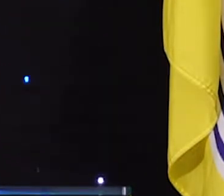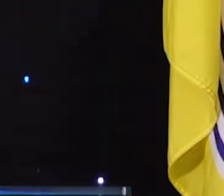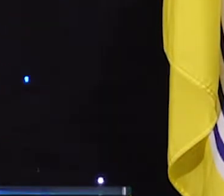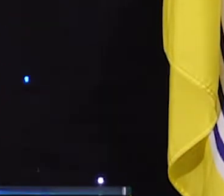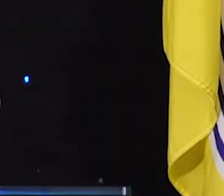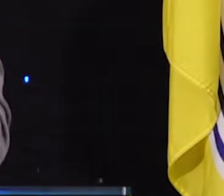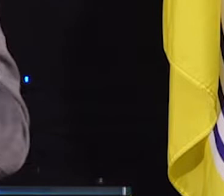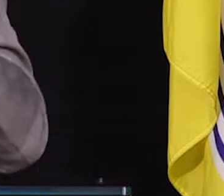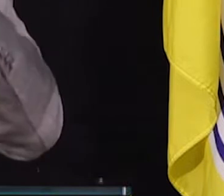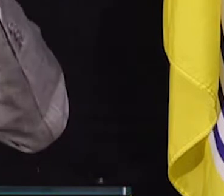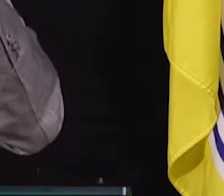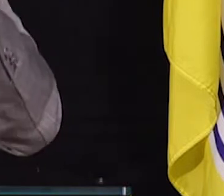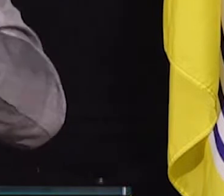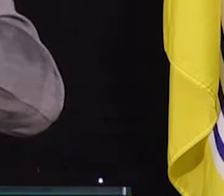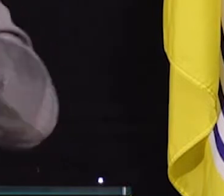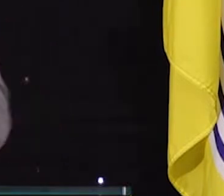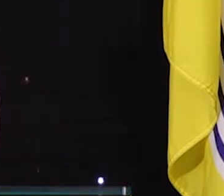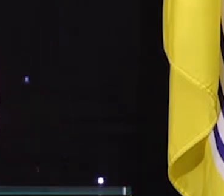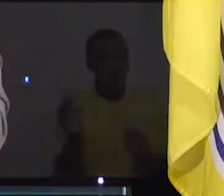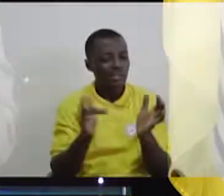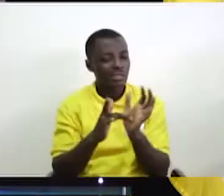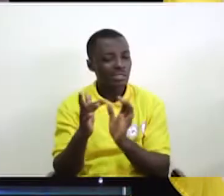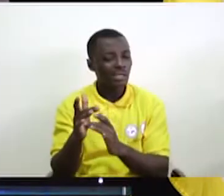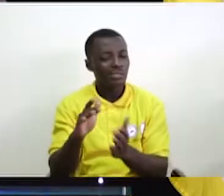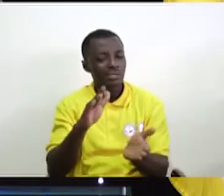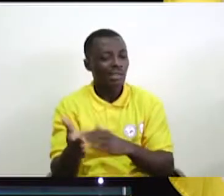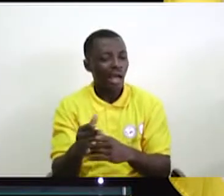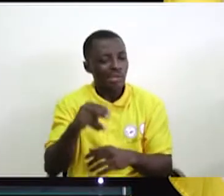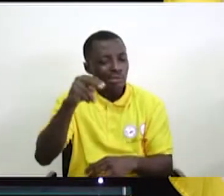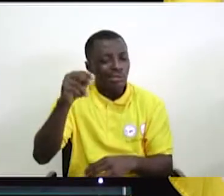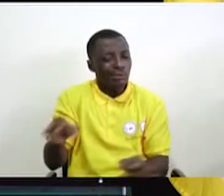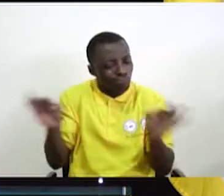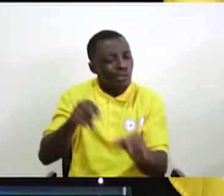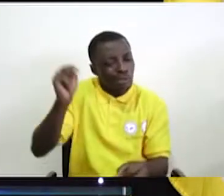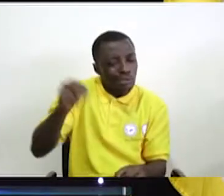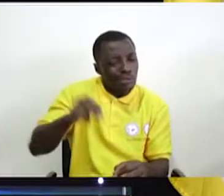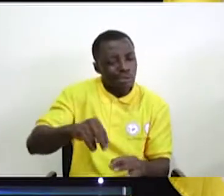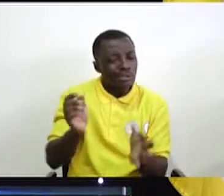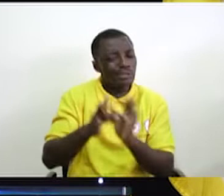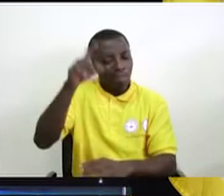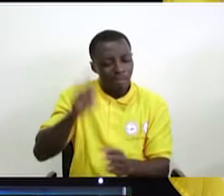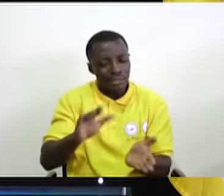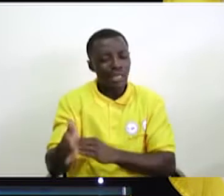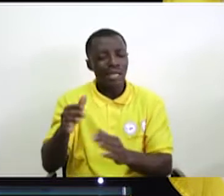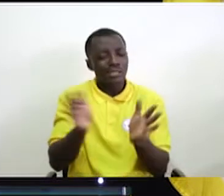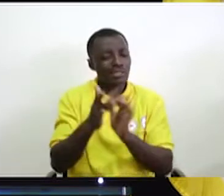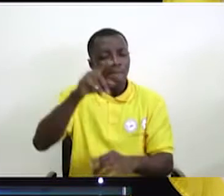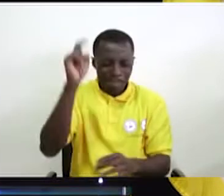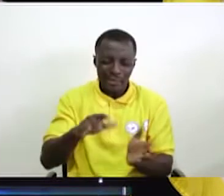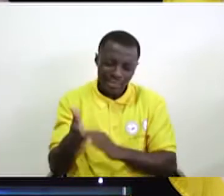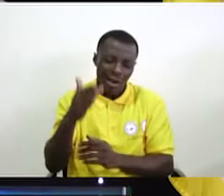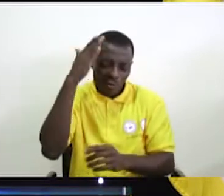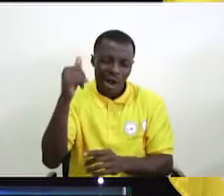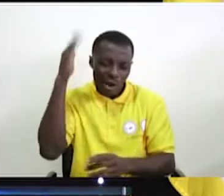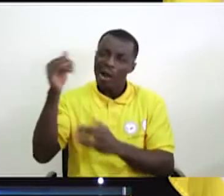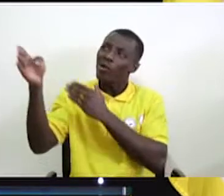Se obedwere no. Why was his death necessary? Itini wo na owu ye no kura de ntina na ehia. Why was it expedient for God